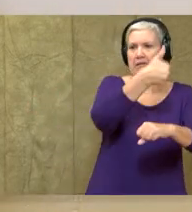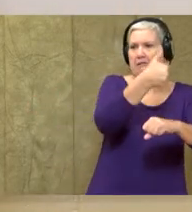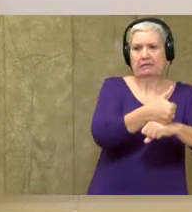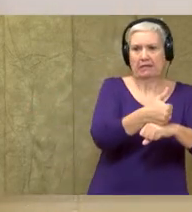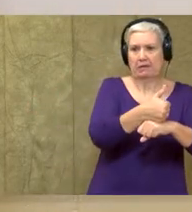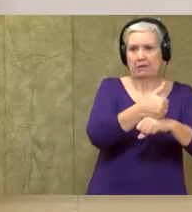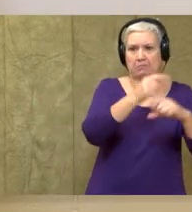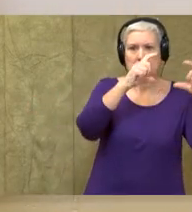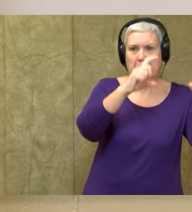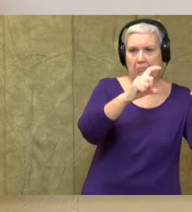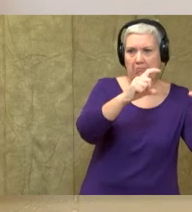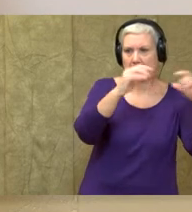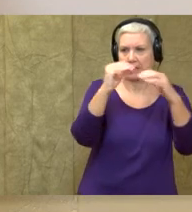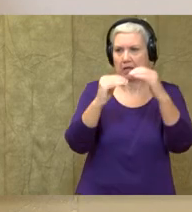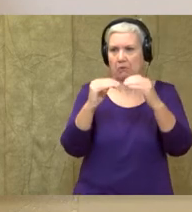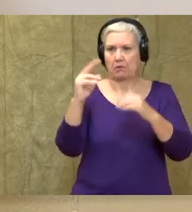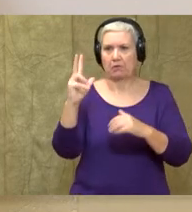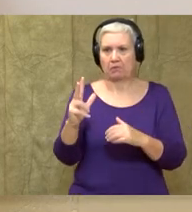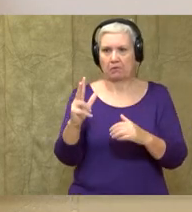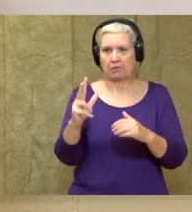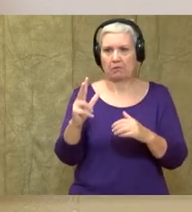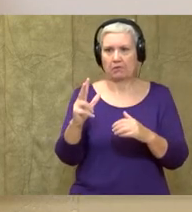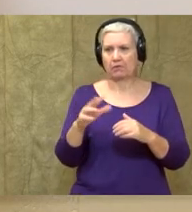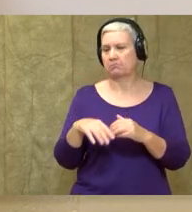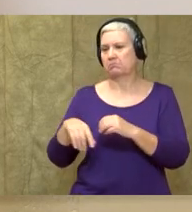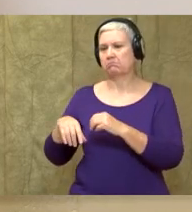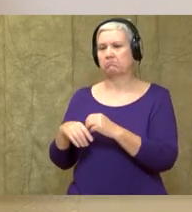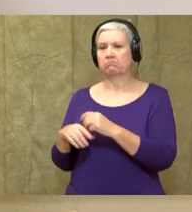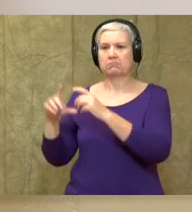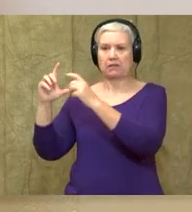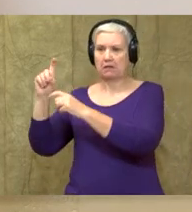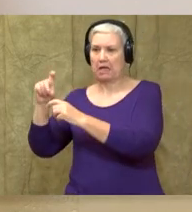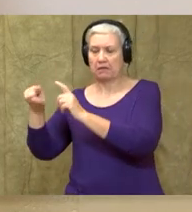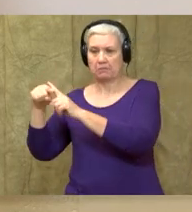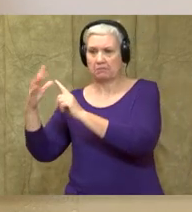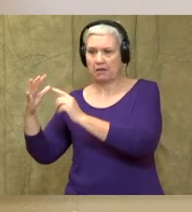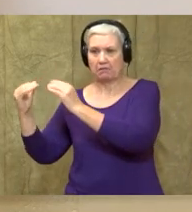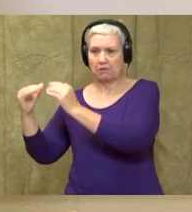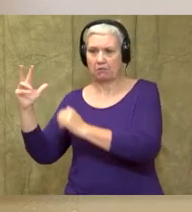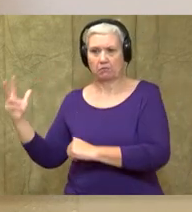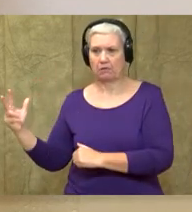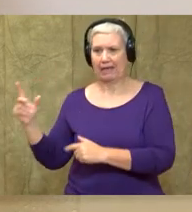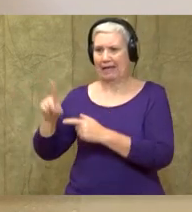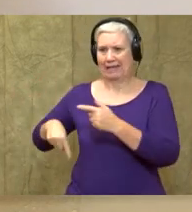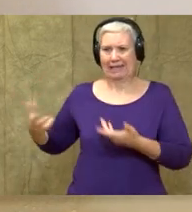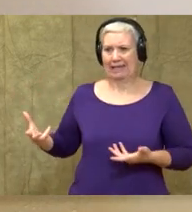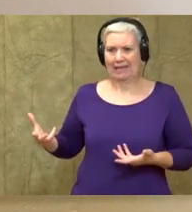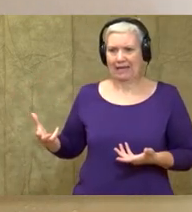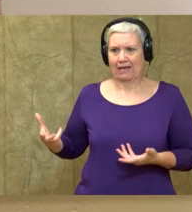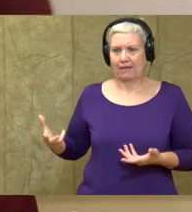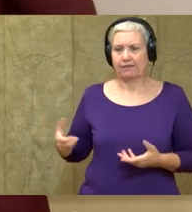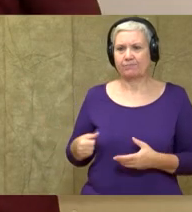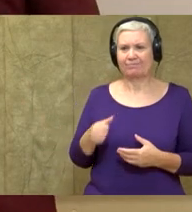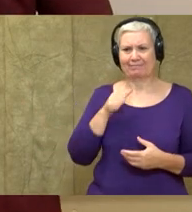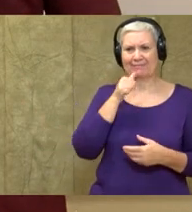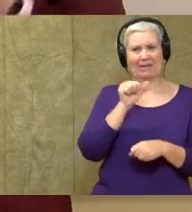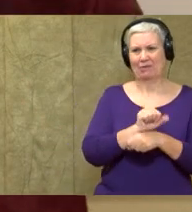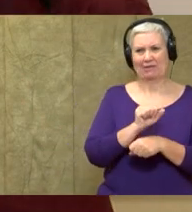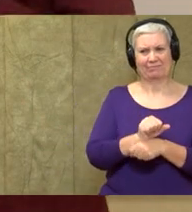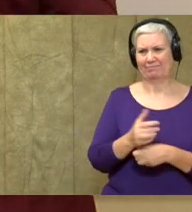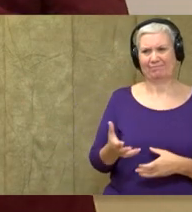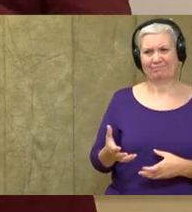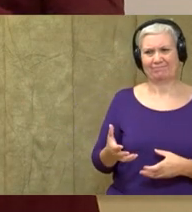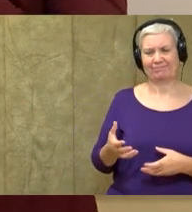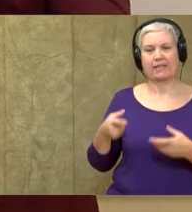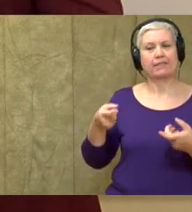say x plus 3 is equal to 3 and x plus 5 is equal to 3. That doesn't really work. That